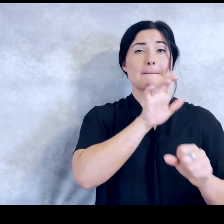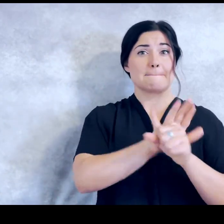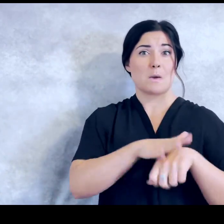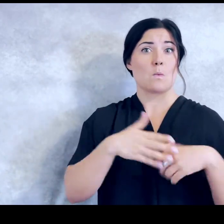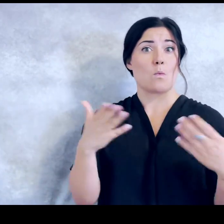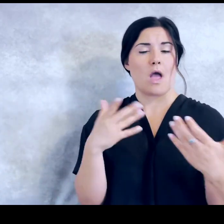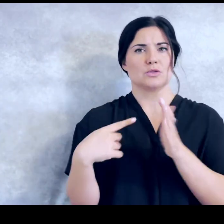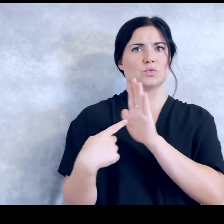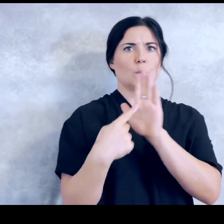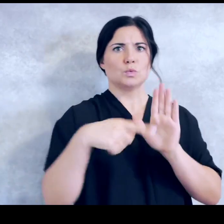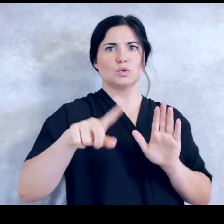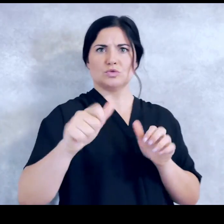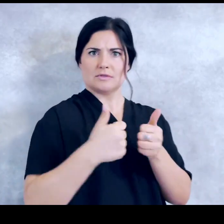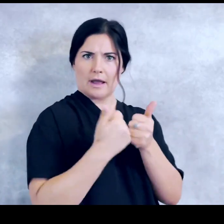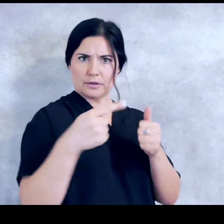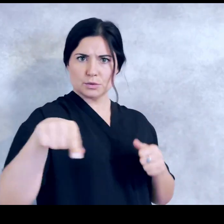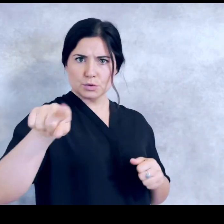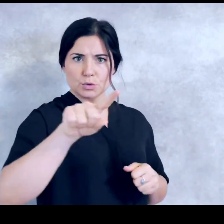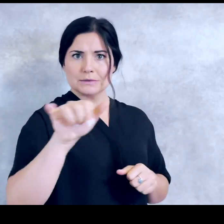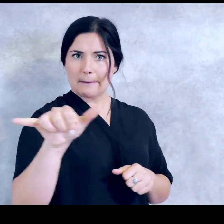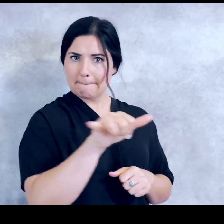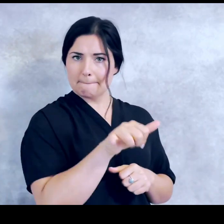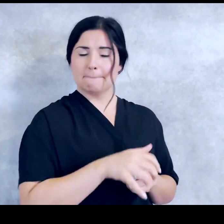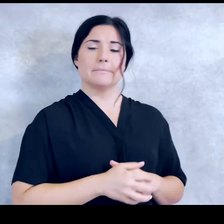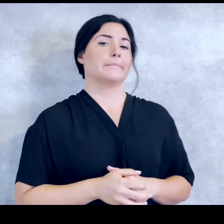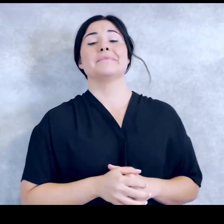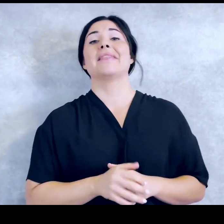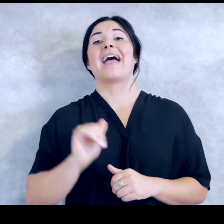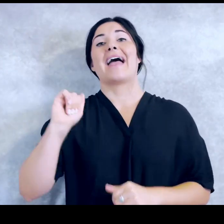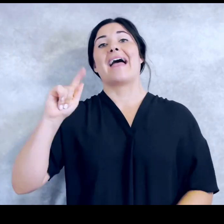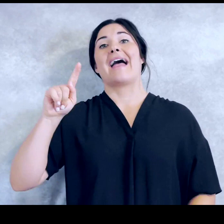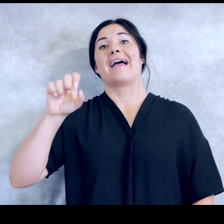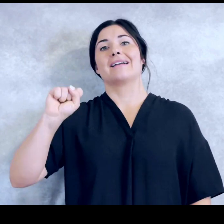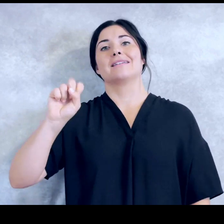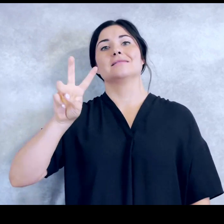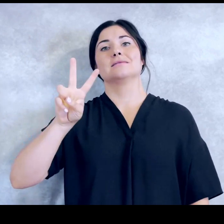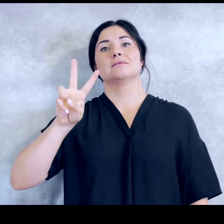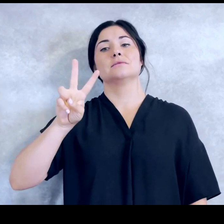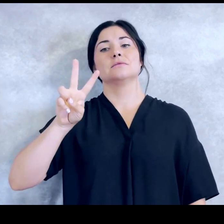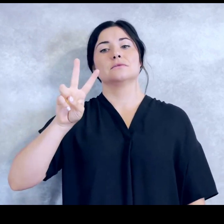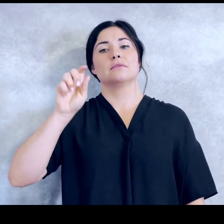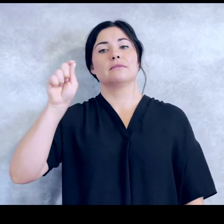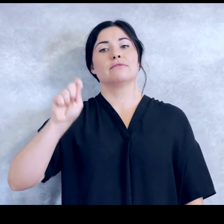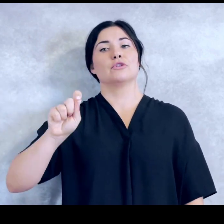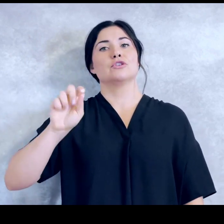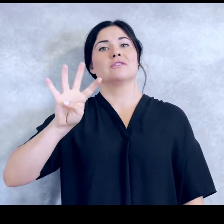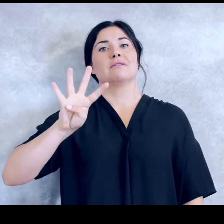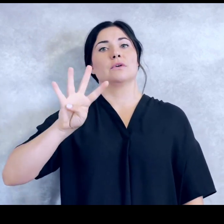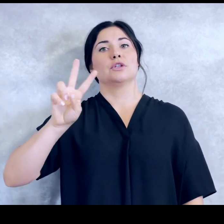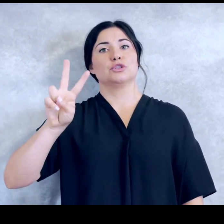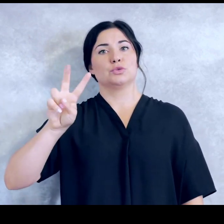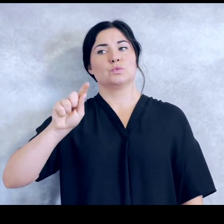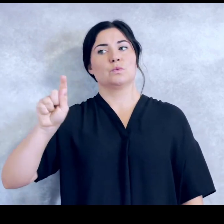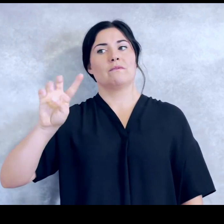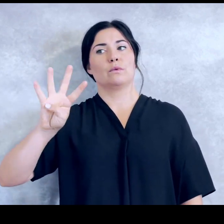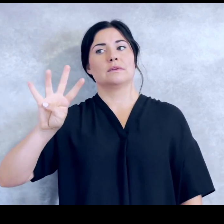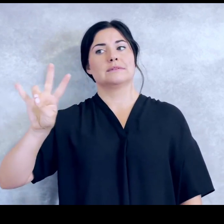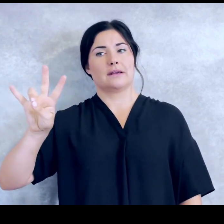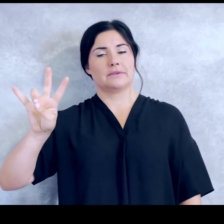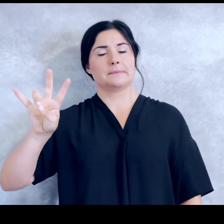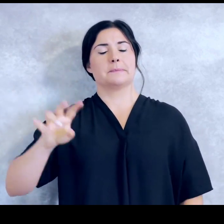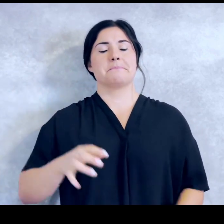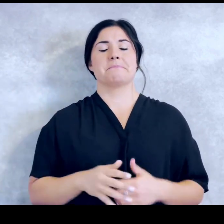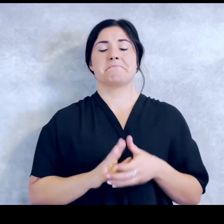out from that and challenge us to embody those same ideals. Acts chapter 2, starting in verse 42